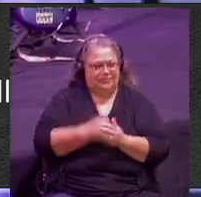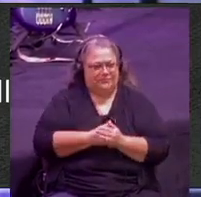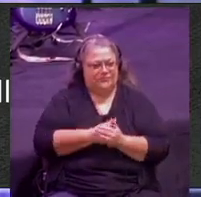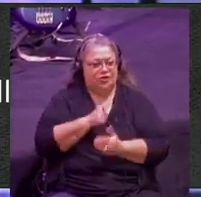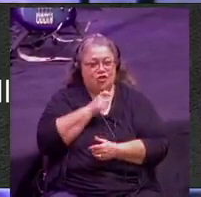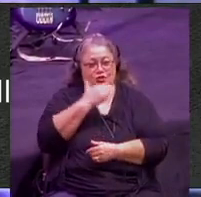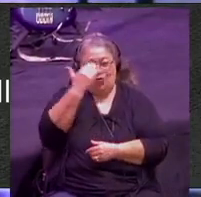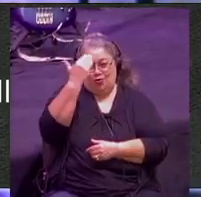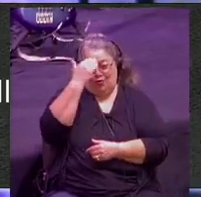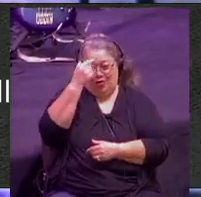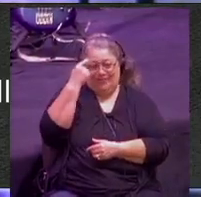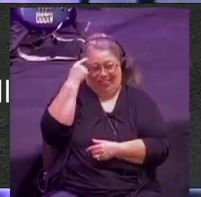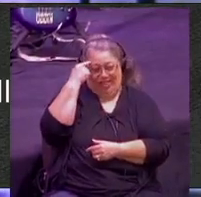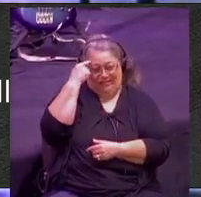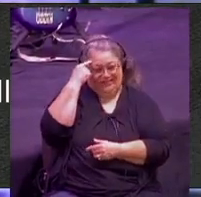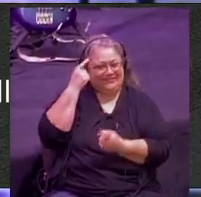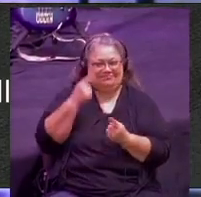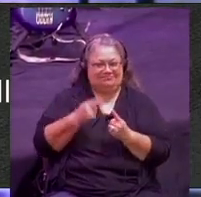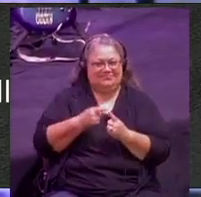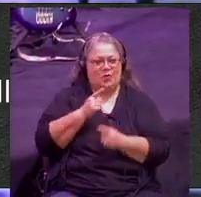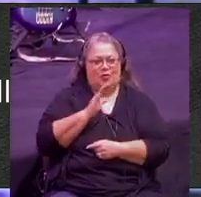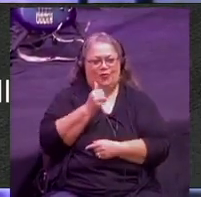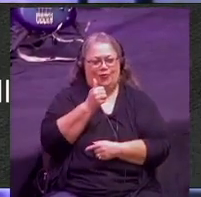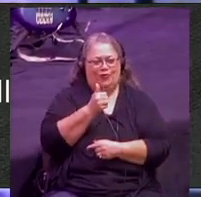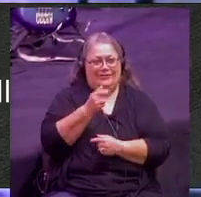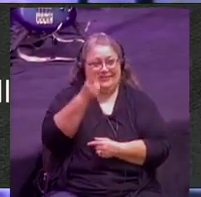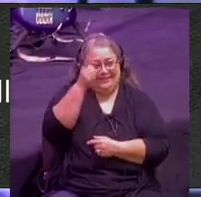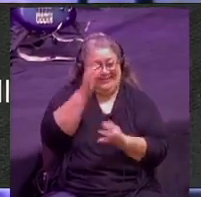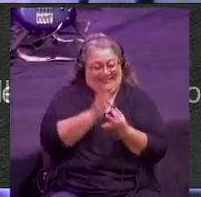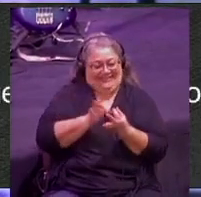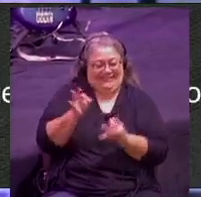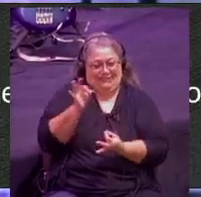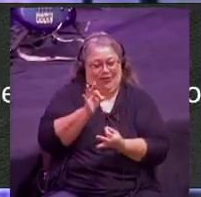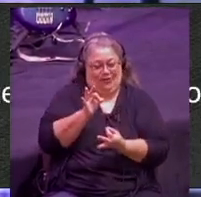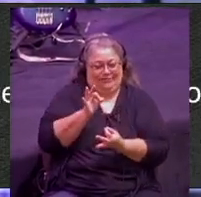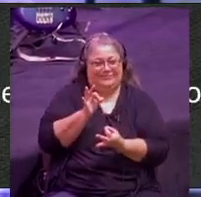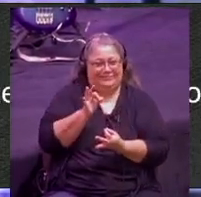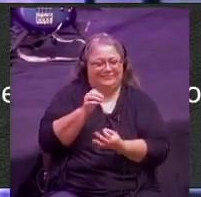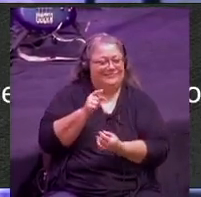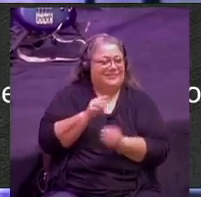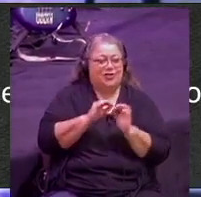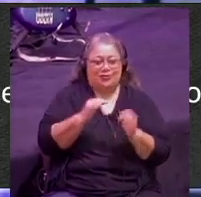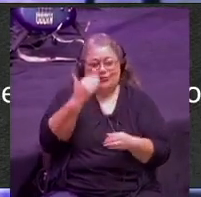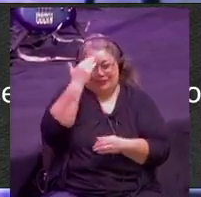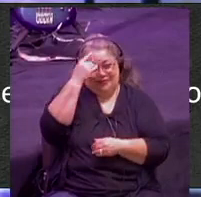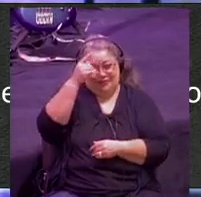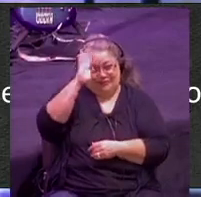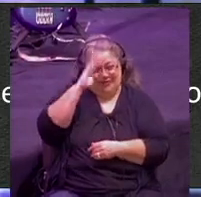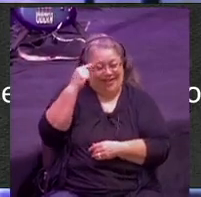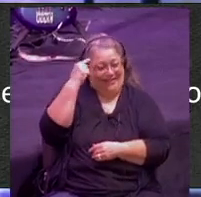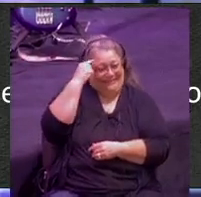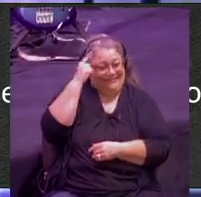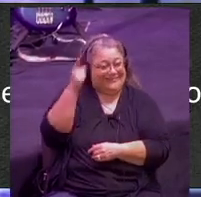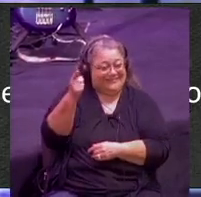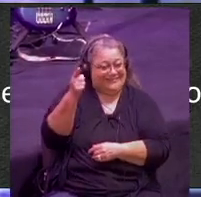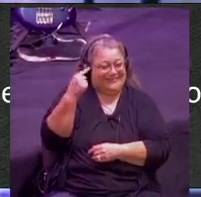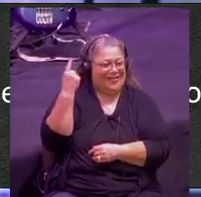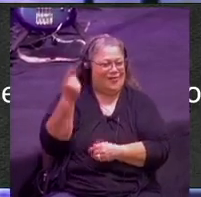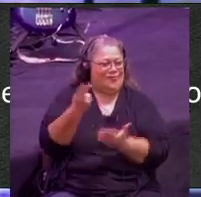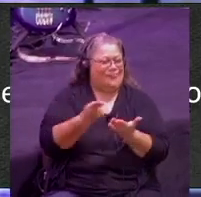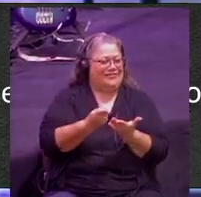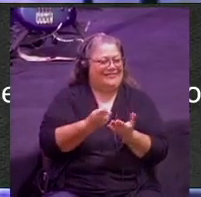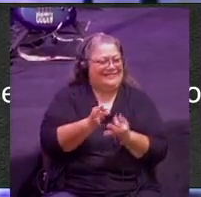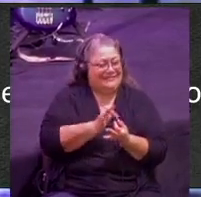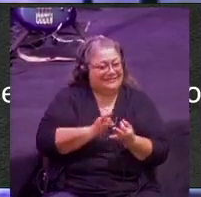thoughts except their own spirit within them? In the same way, no one knows the thoughts of God except the Spirit of